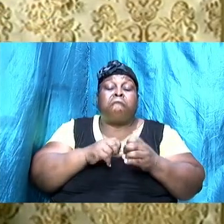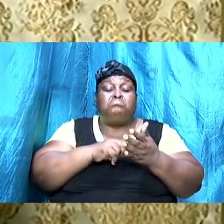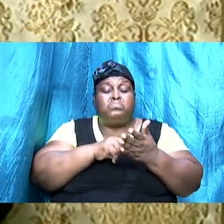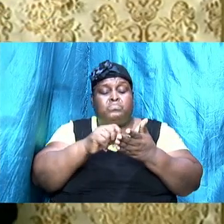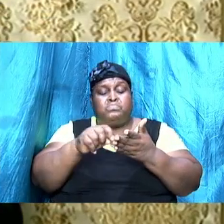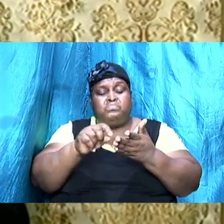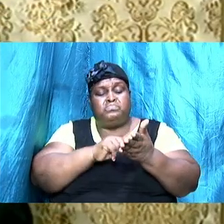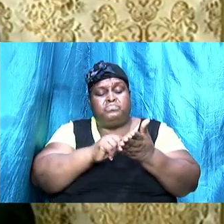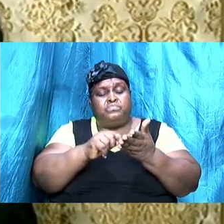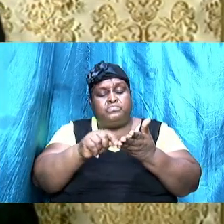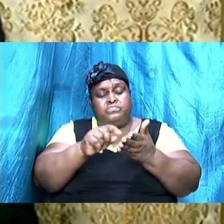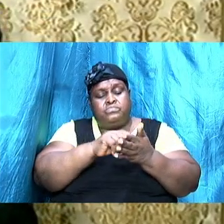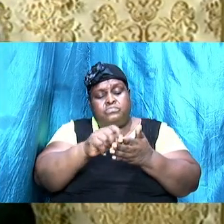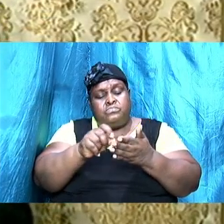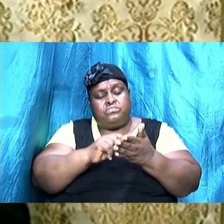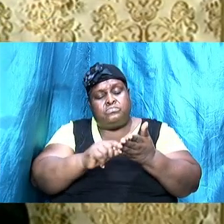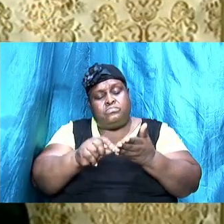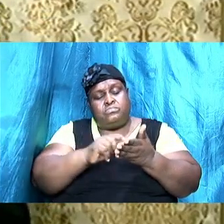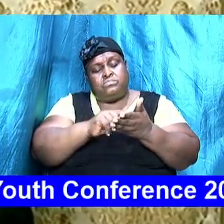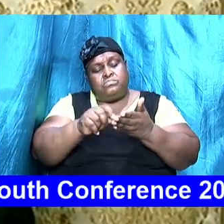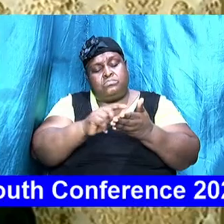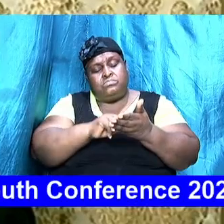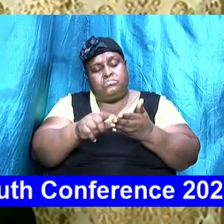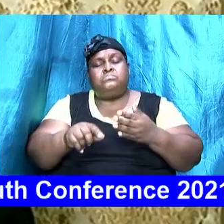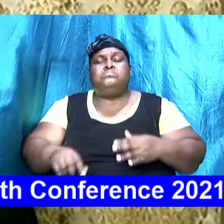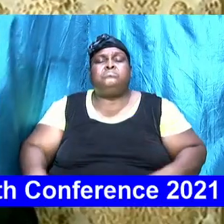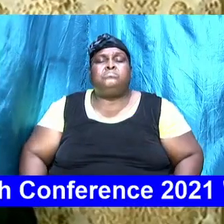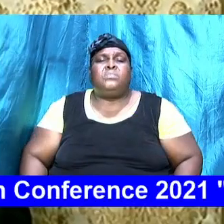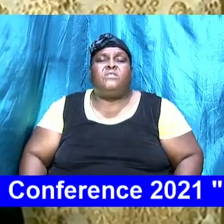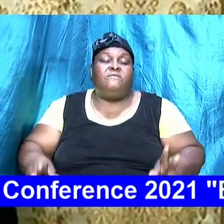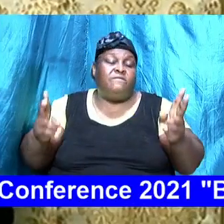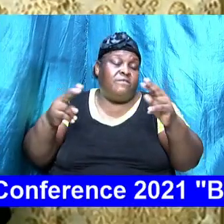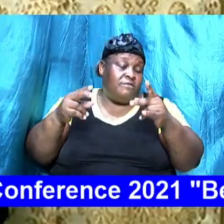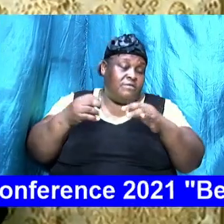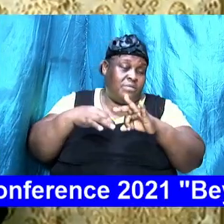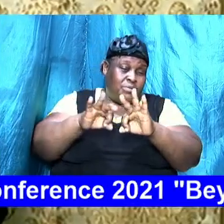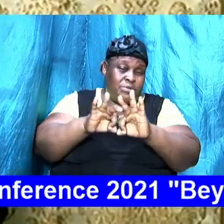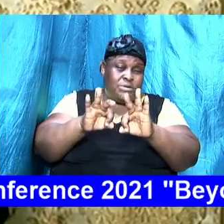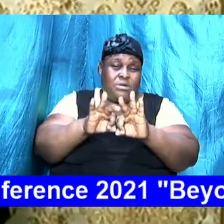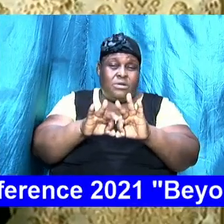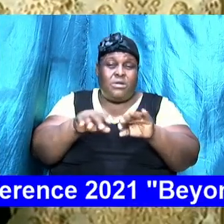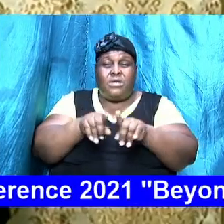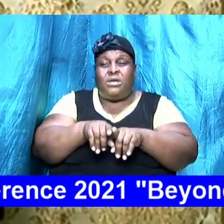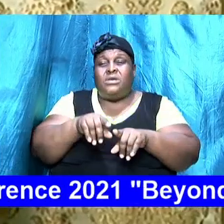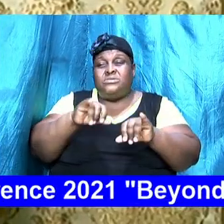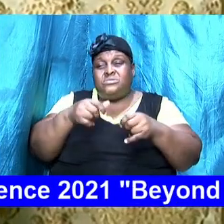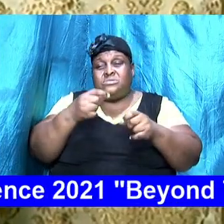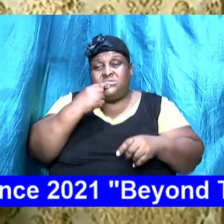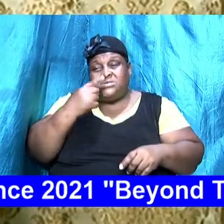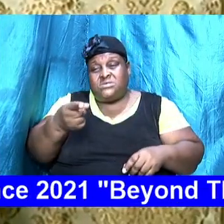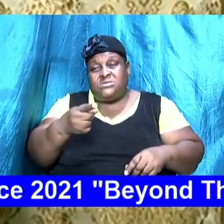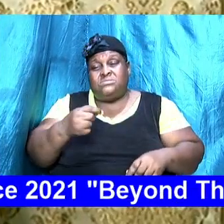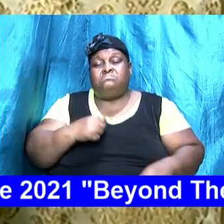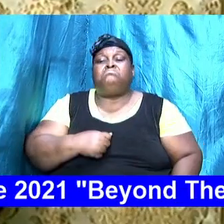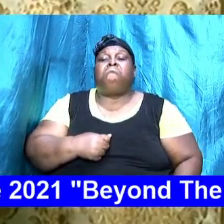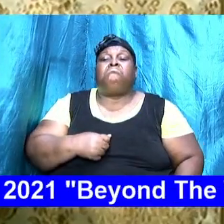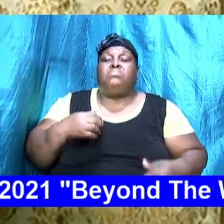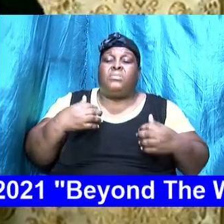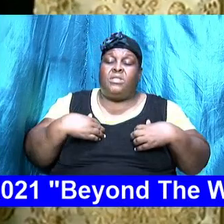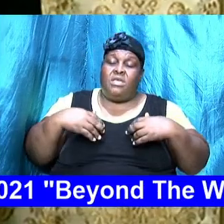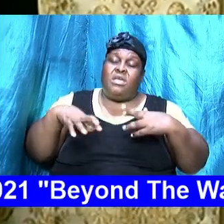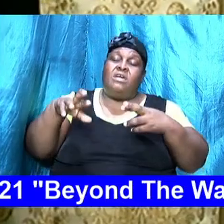follow going down the line. But very importantly, as I just said, have your